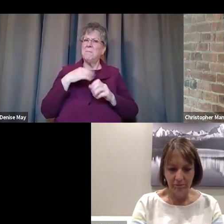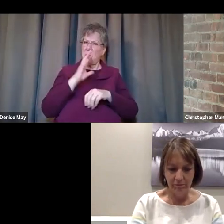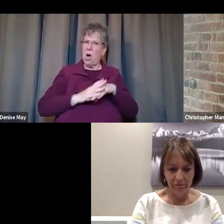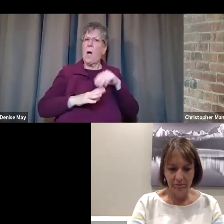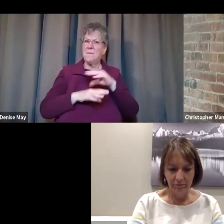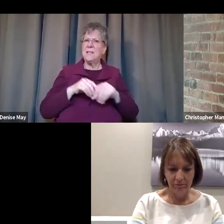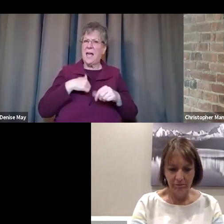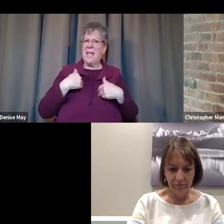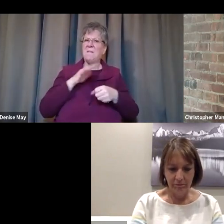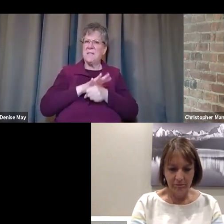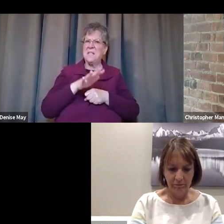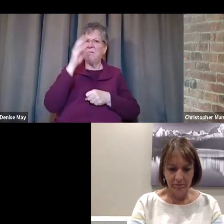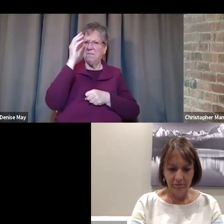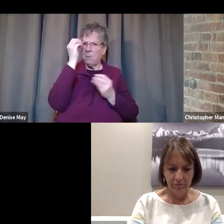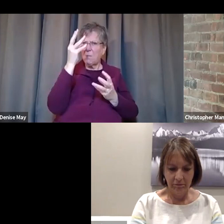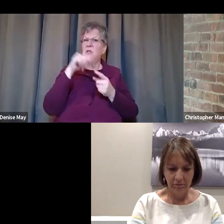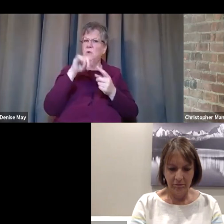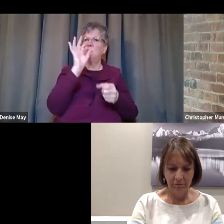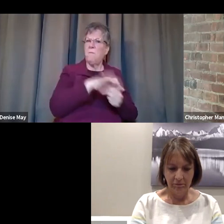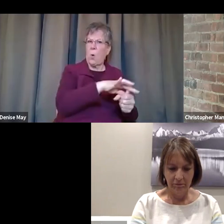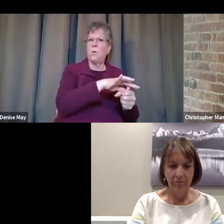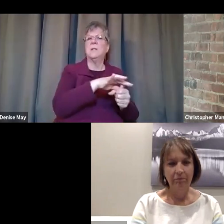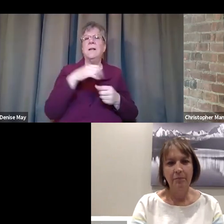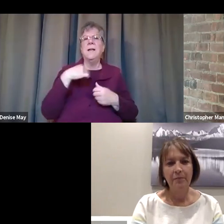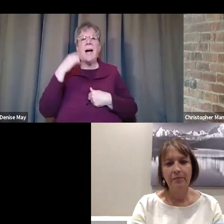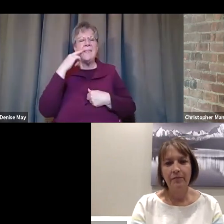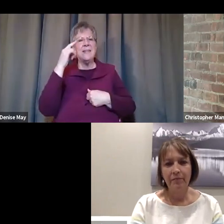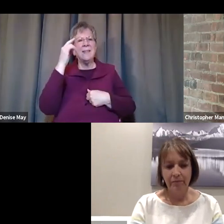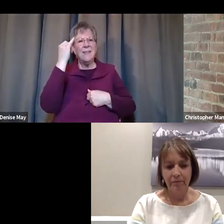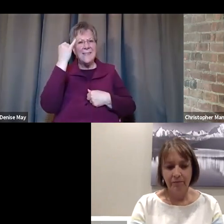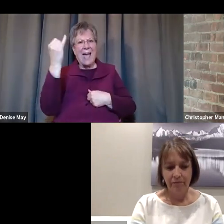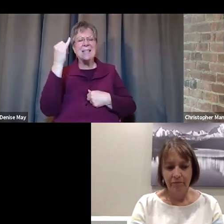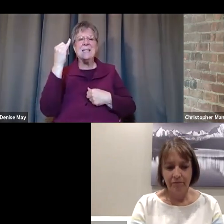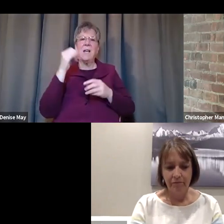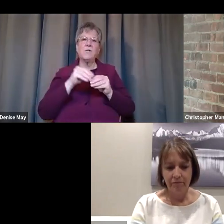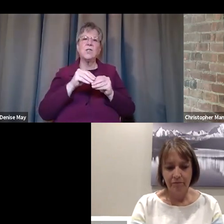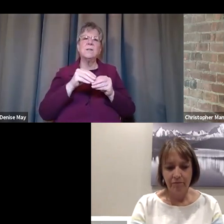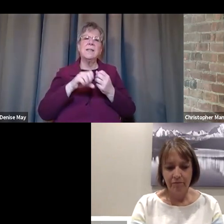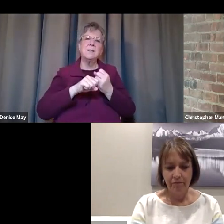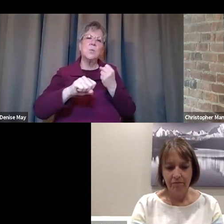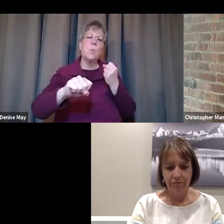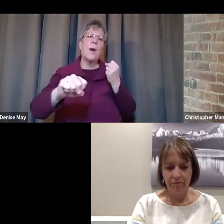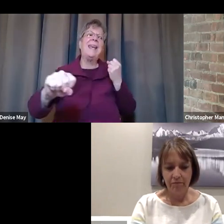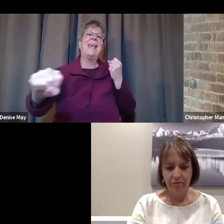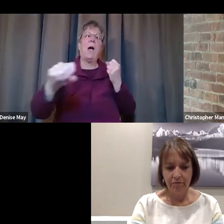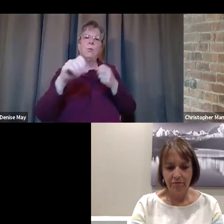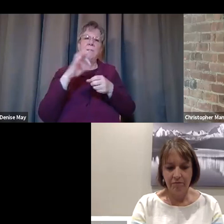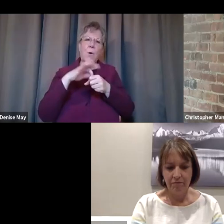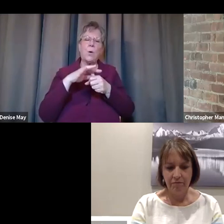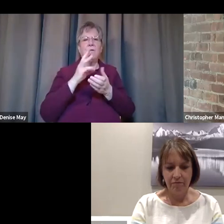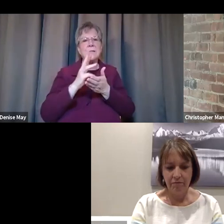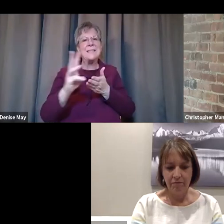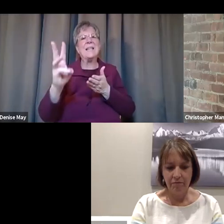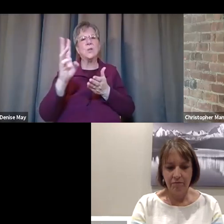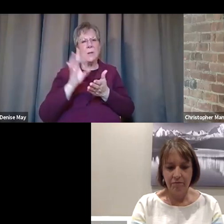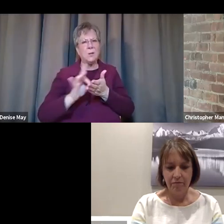in down ballot races. And I think this notion of spreading voting out over 6 to 8 weeks not only presents administrative problems, but also